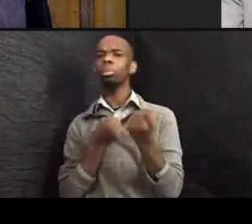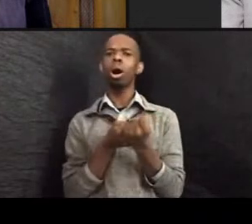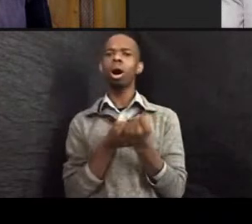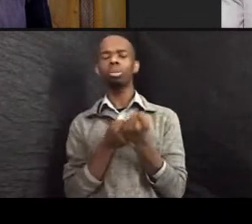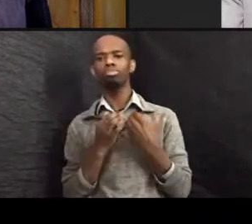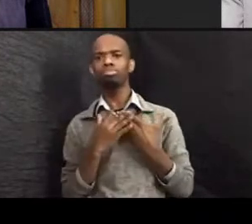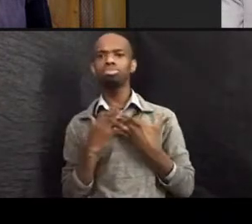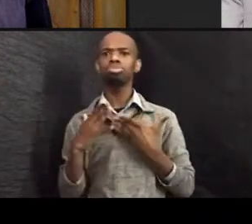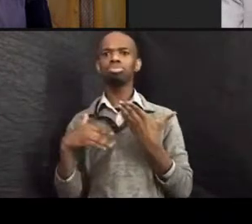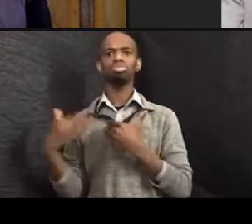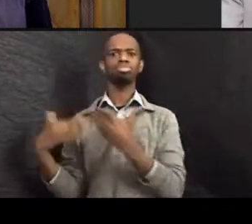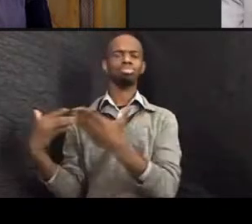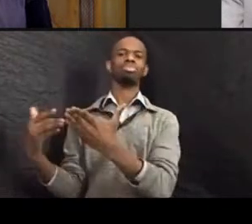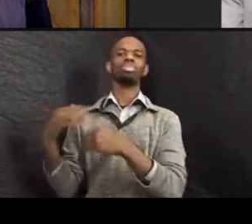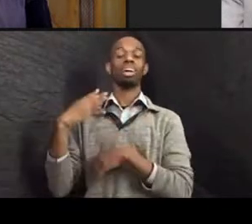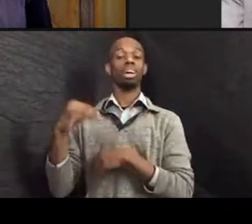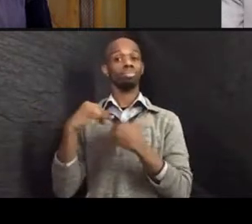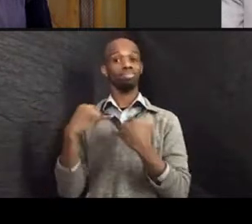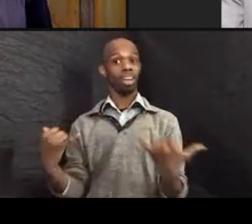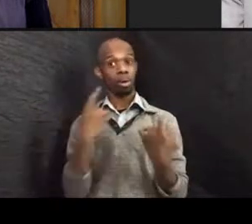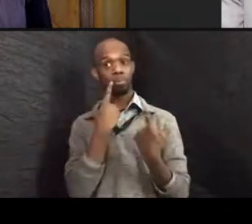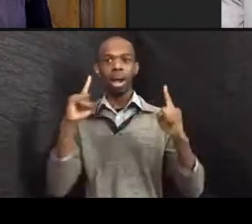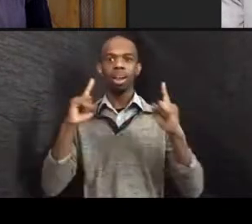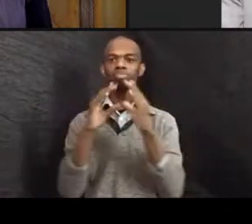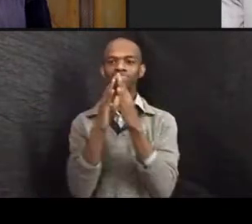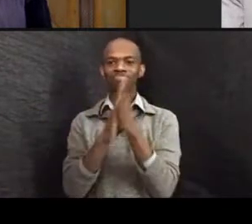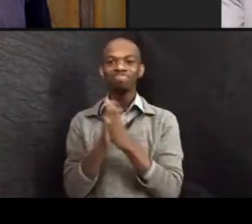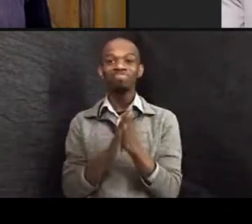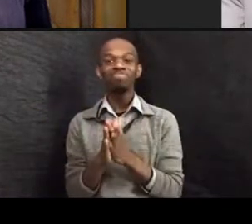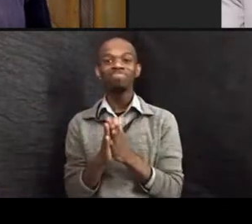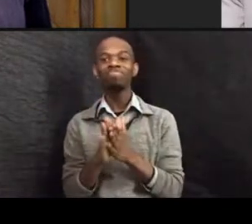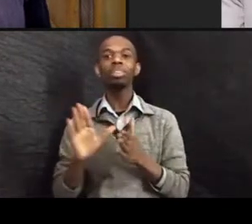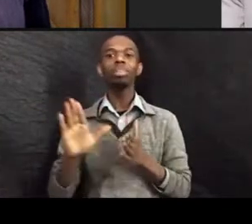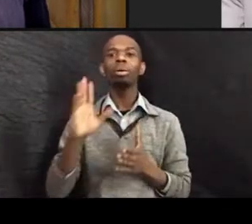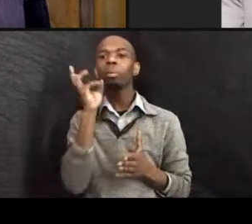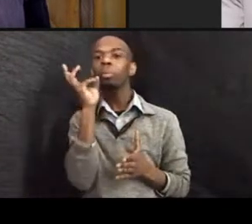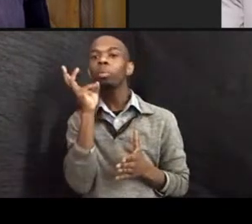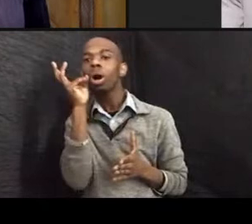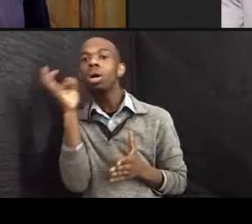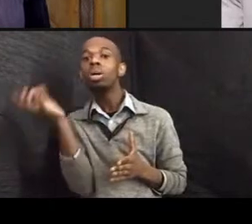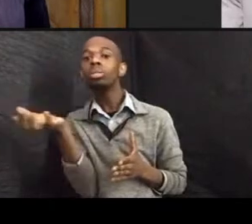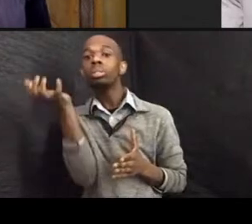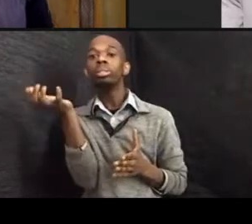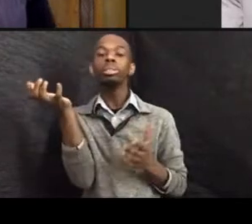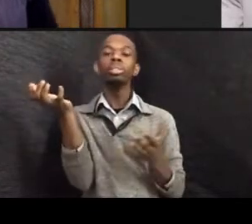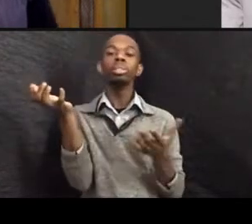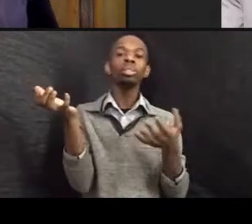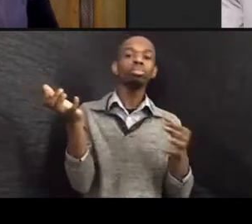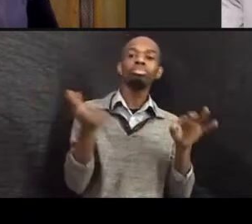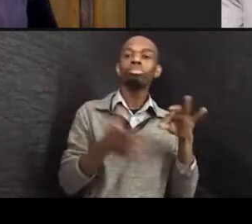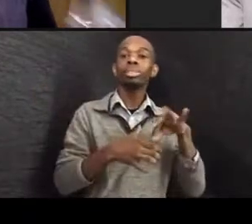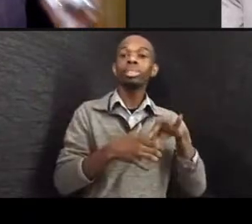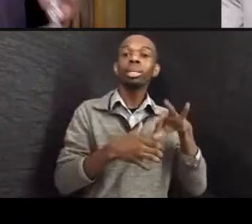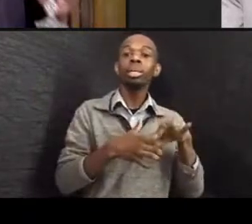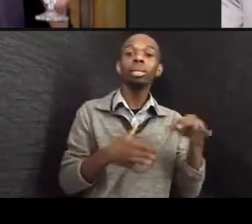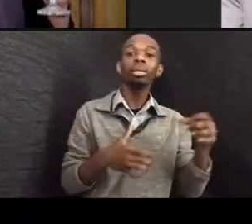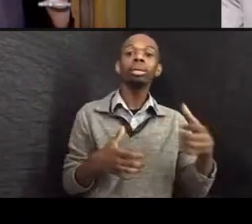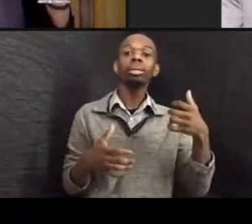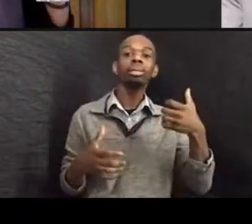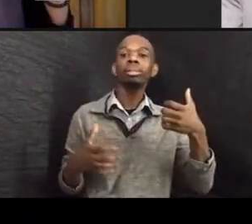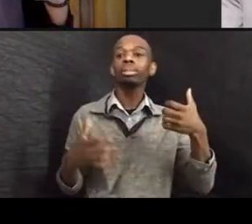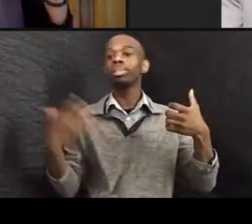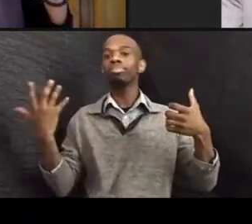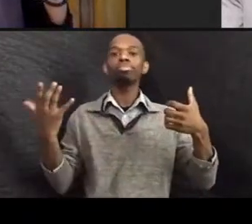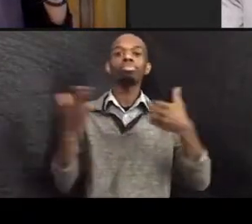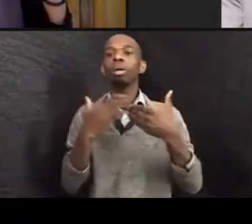without further ado, everyone grab yourself some wine, some tea, your cup of happy. I have some tea